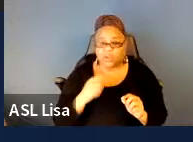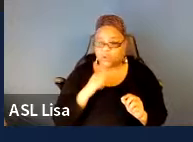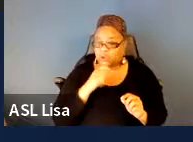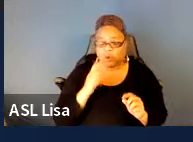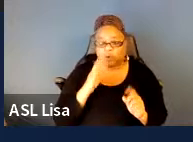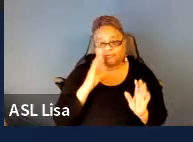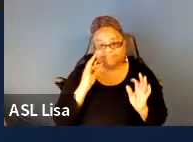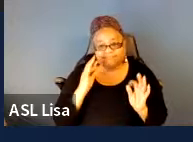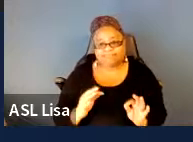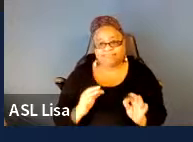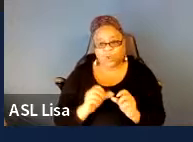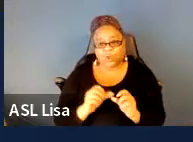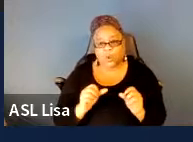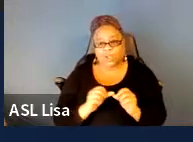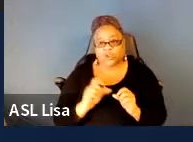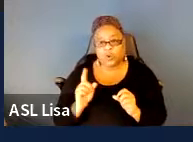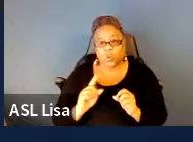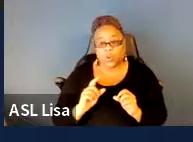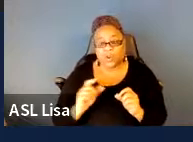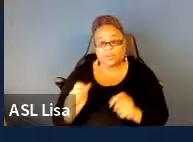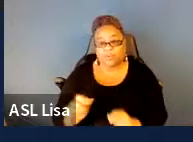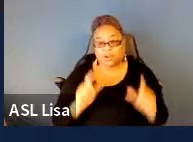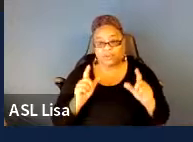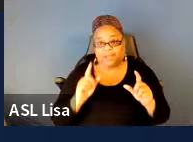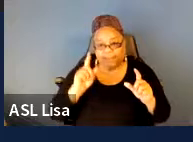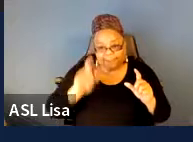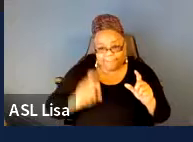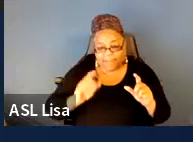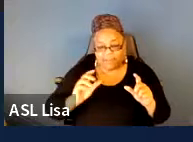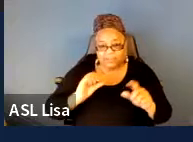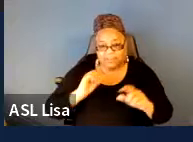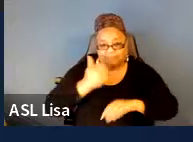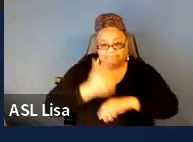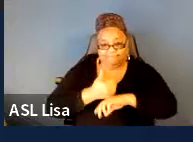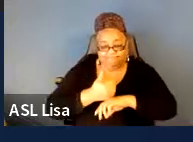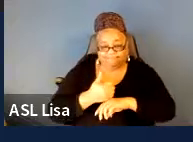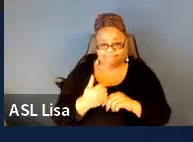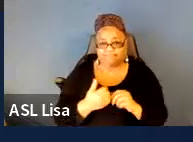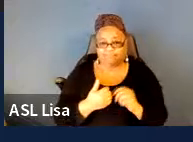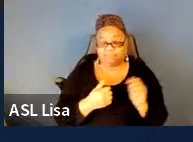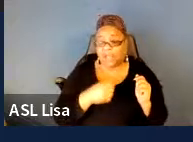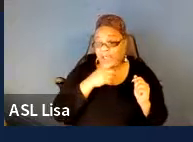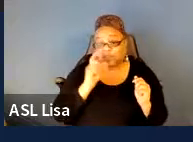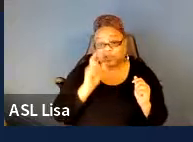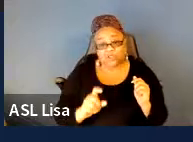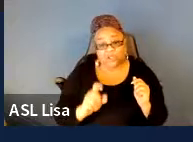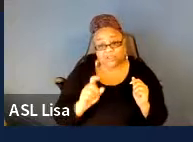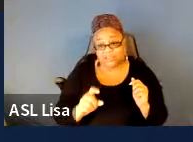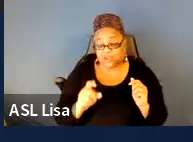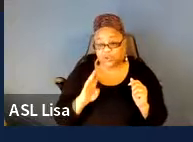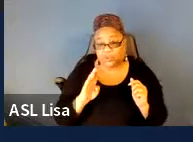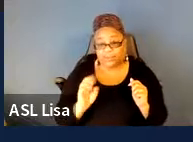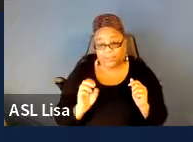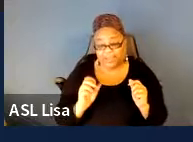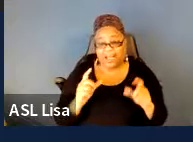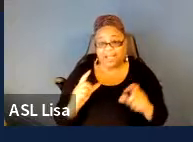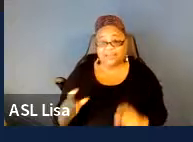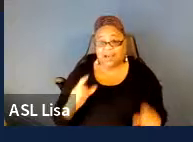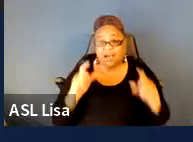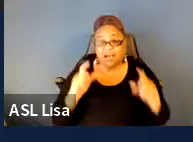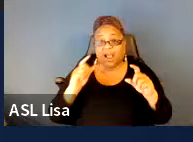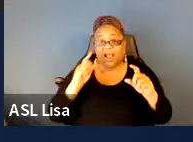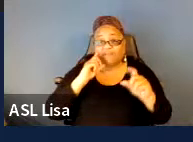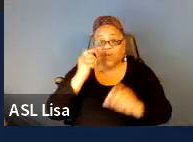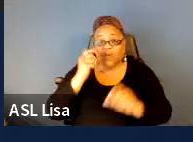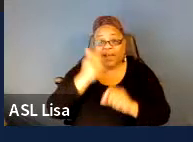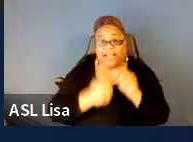the parking sign must be. In fact, there doesn't even need to be an accessible parking sign for each